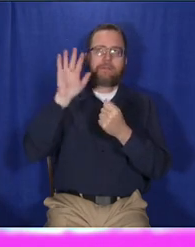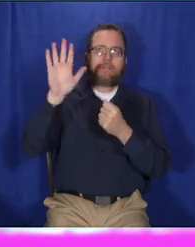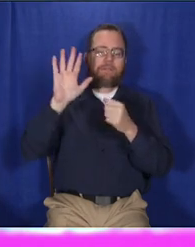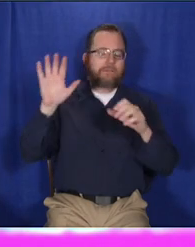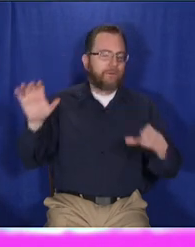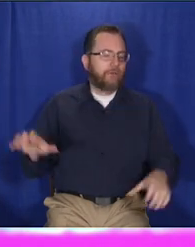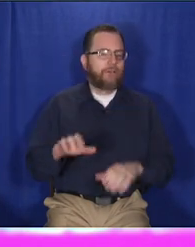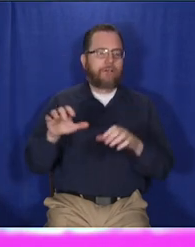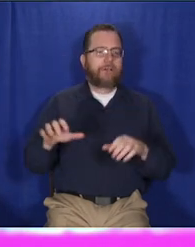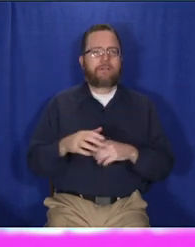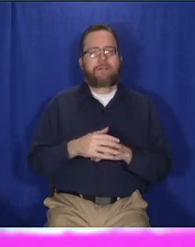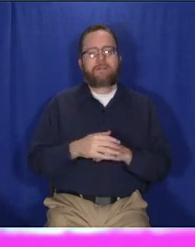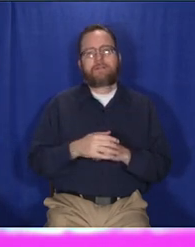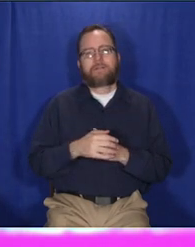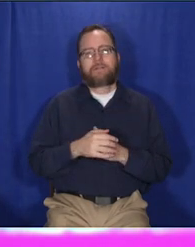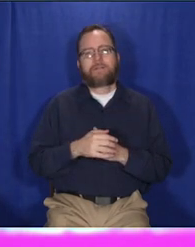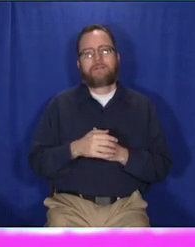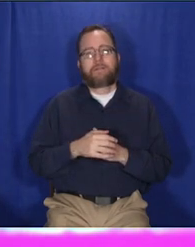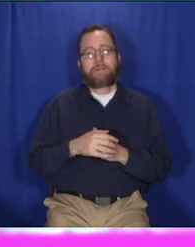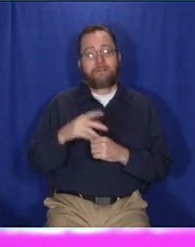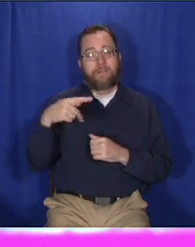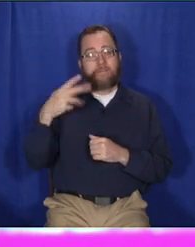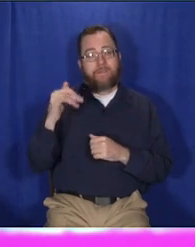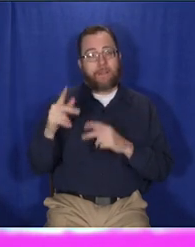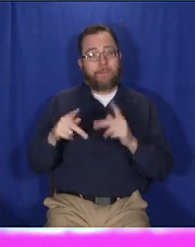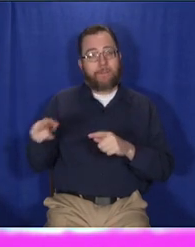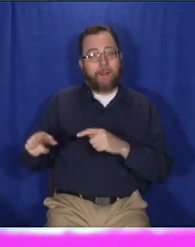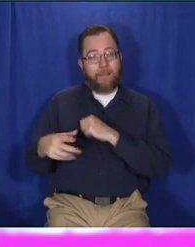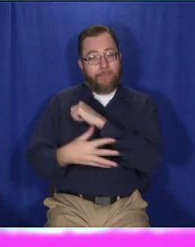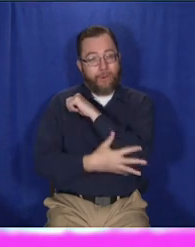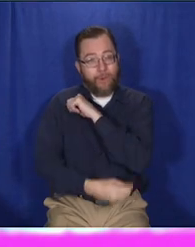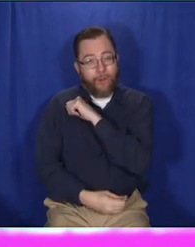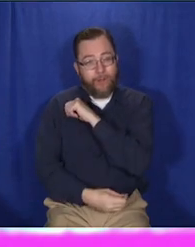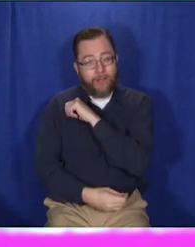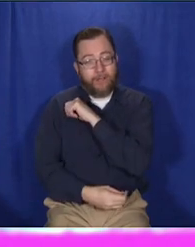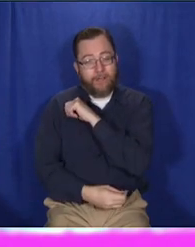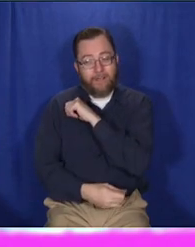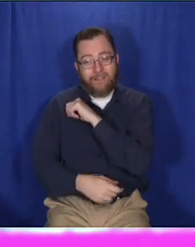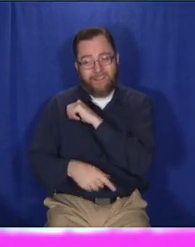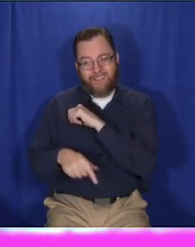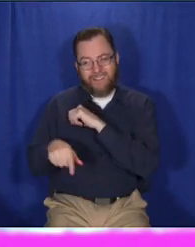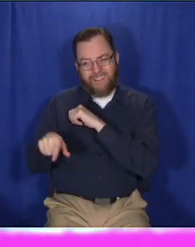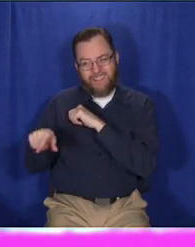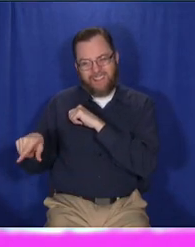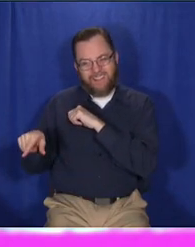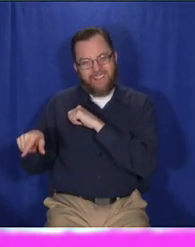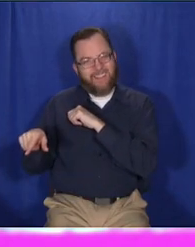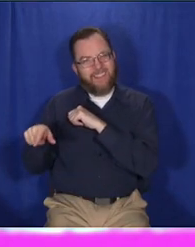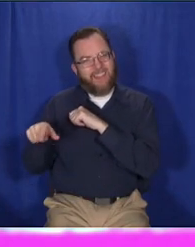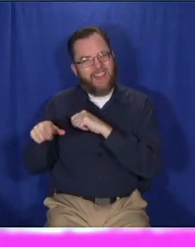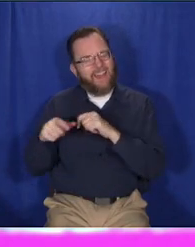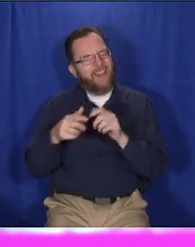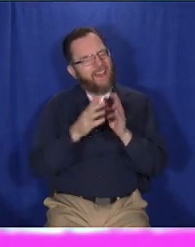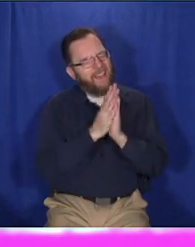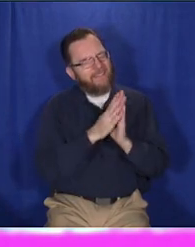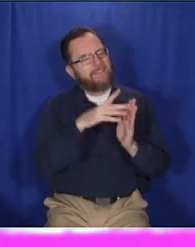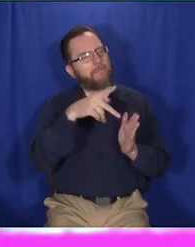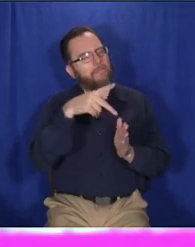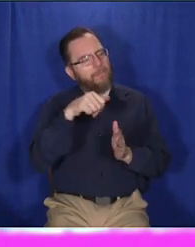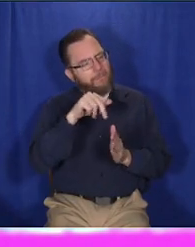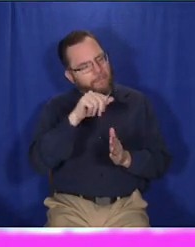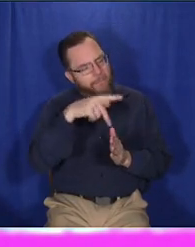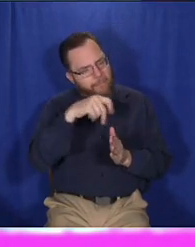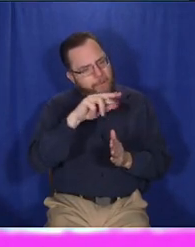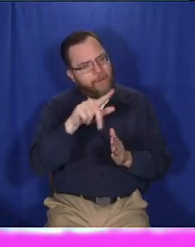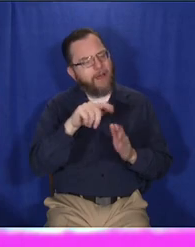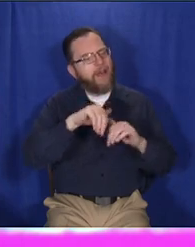These people are poor, and they are begging Paul and his ministry partners for the opportunity to take part